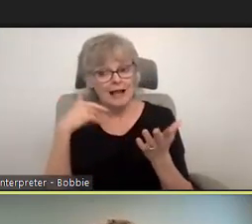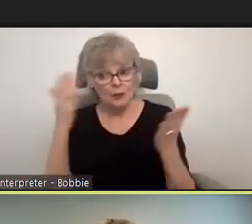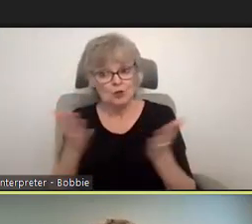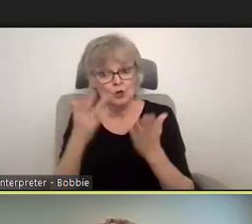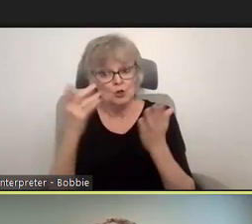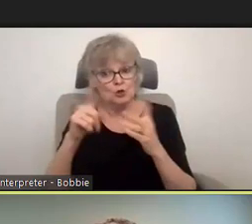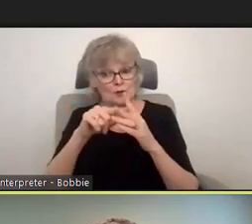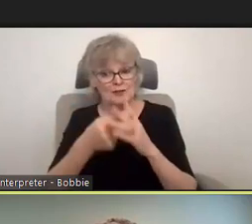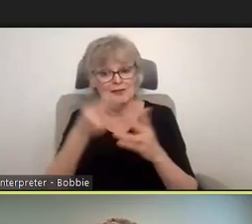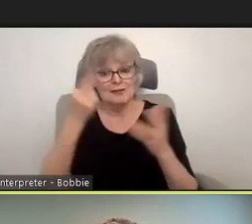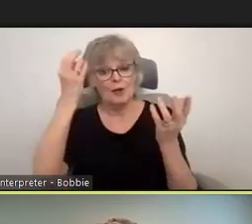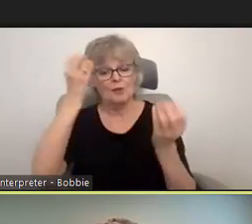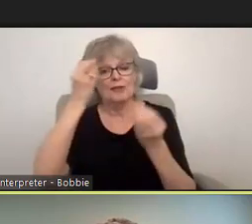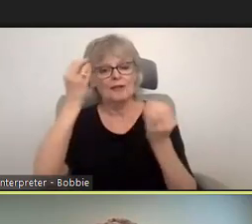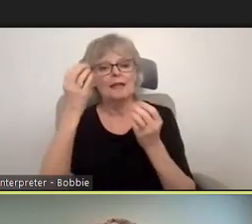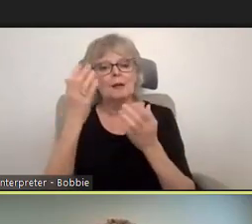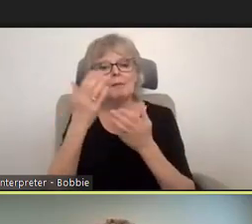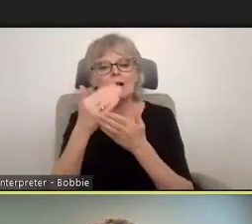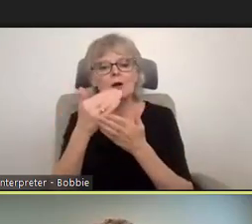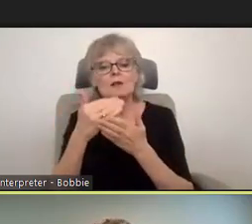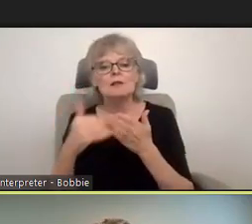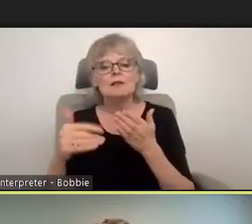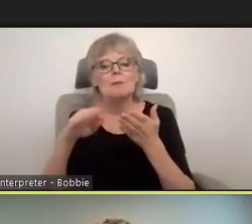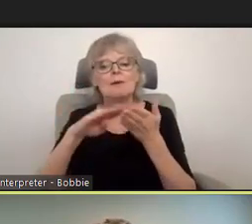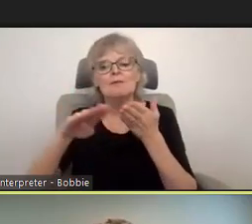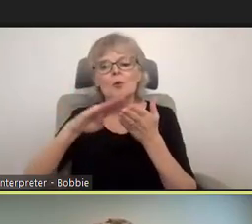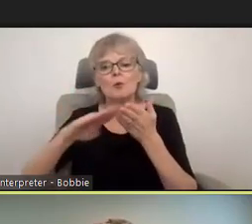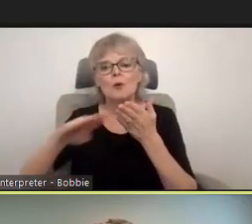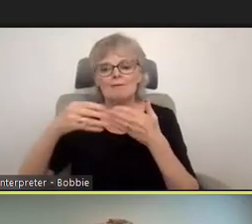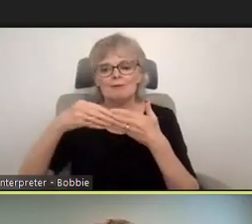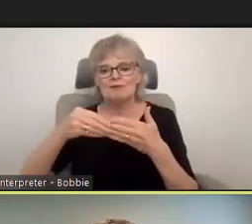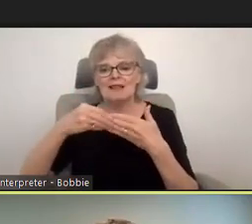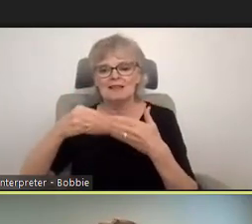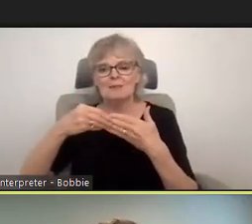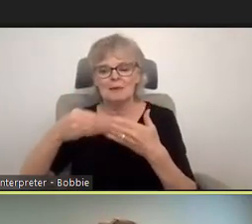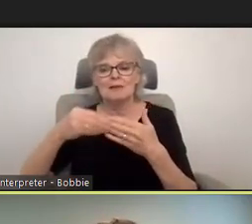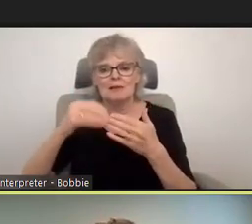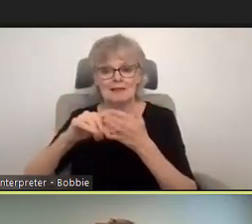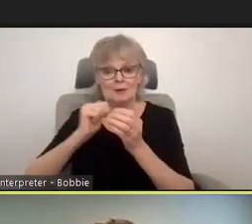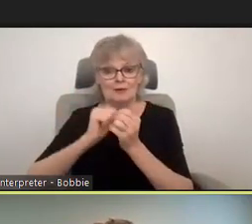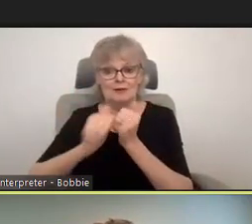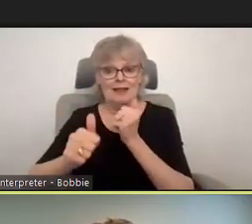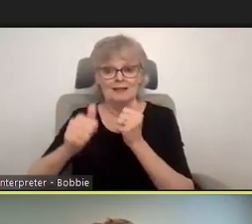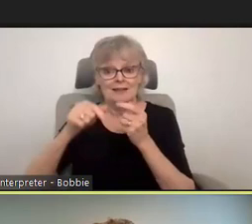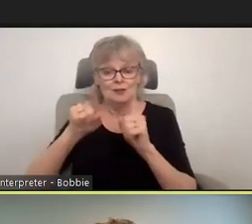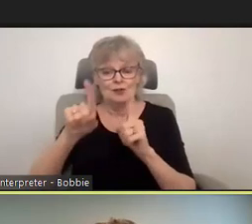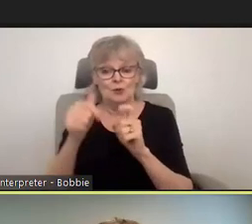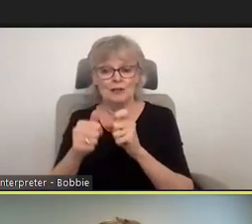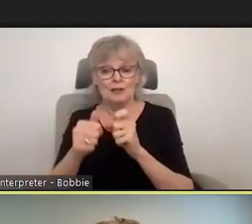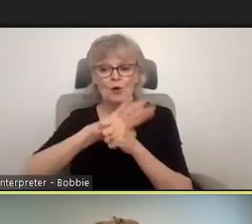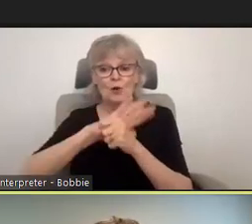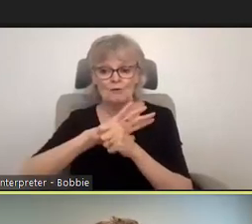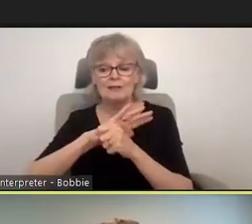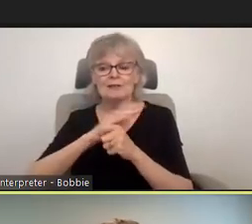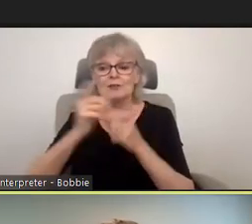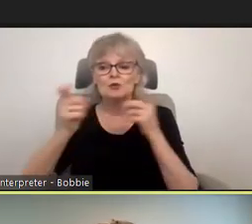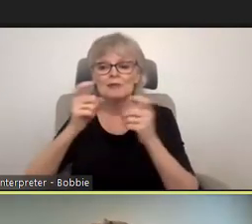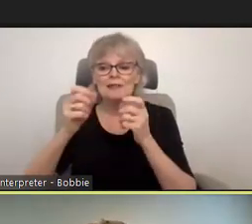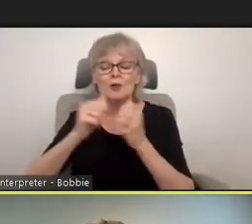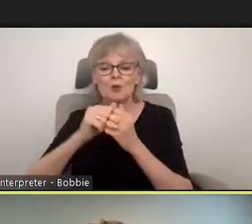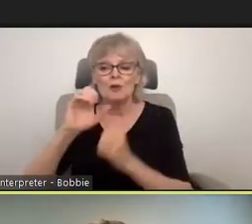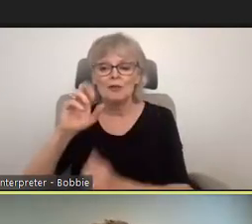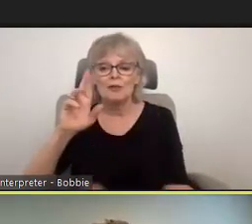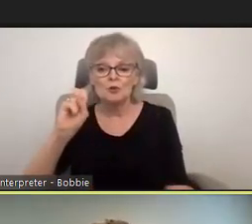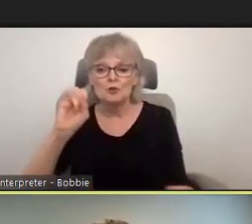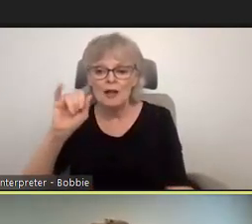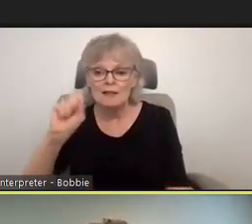to think about some of the waiver flexibilities that were enacted during COVID to deal with the crisis and make